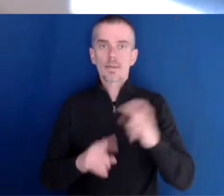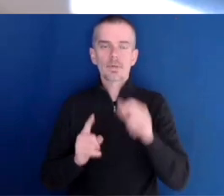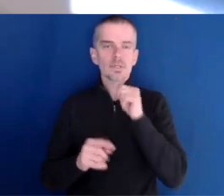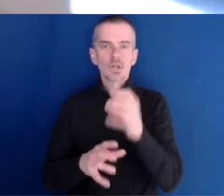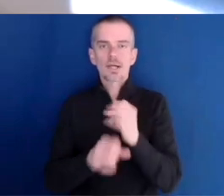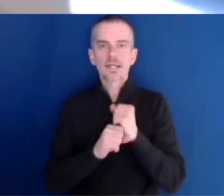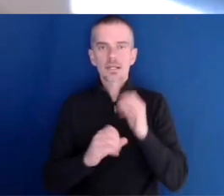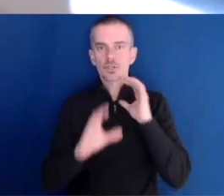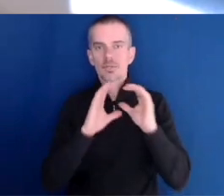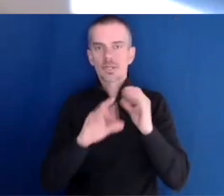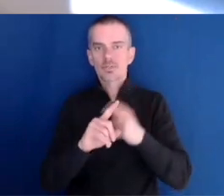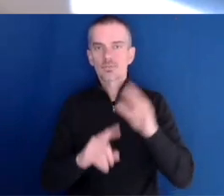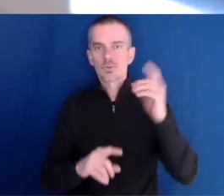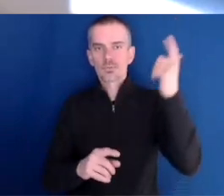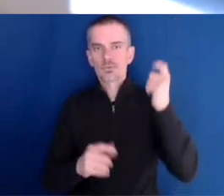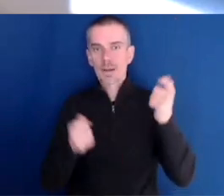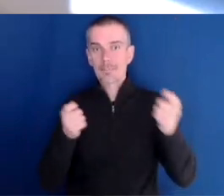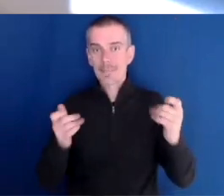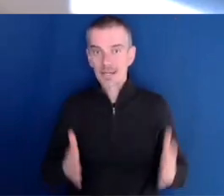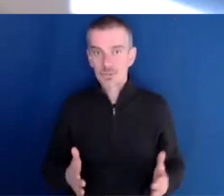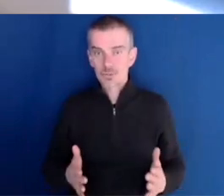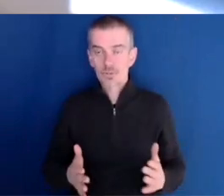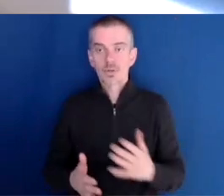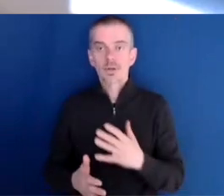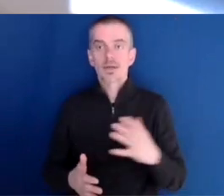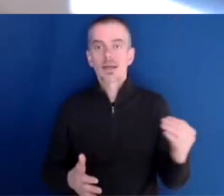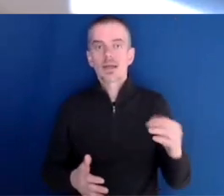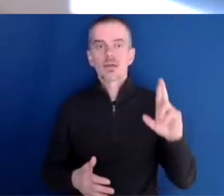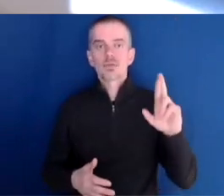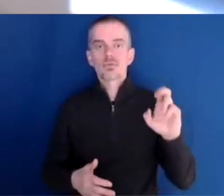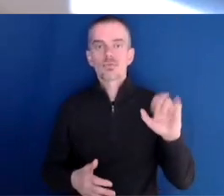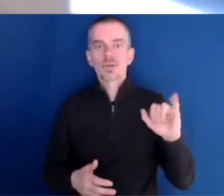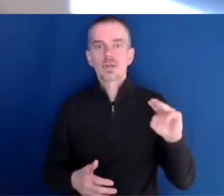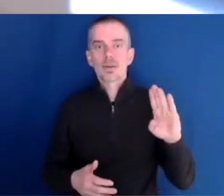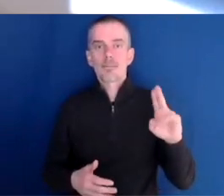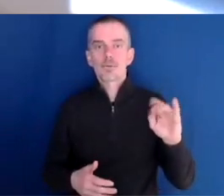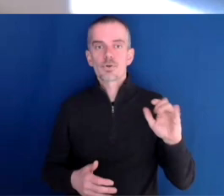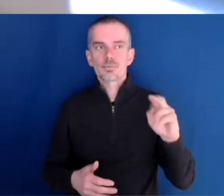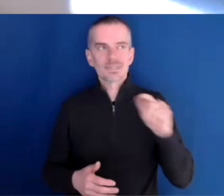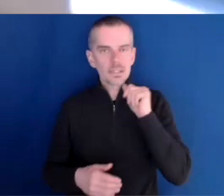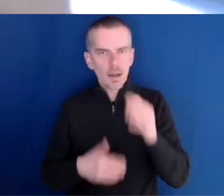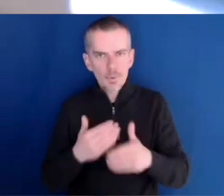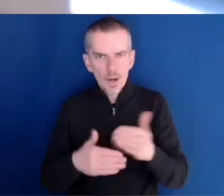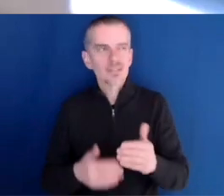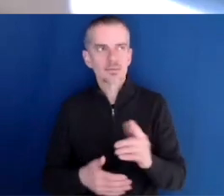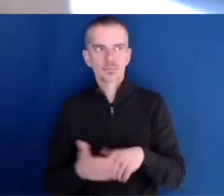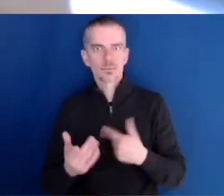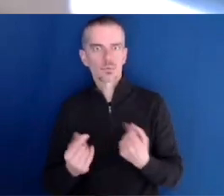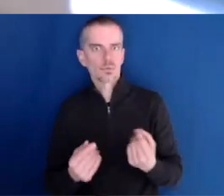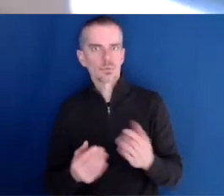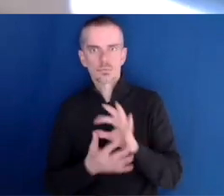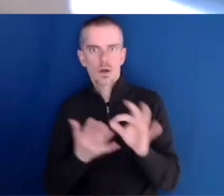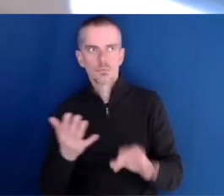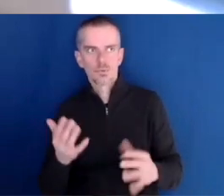receiving communication from your grant manager and your reimbursements are not being processed, what resources are available,